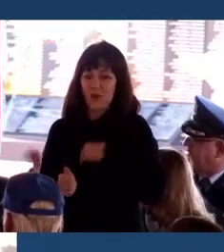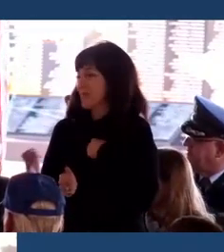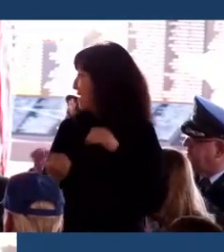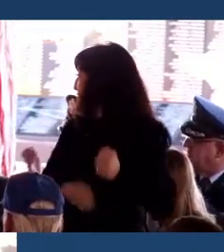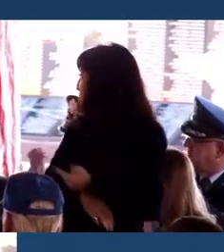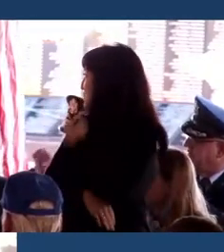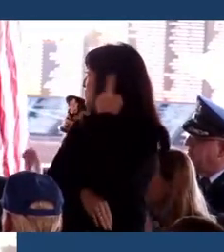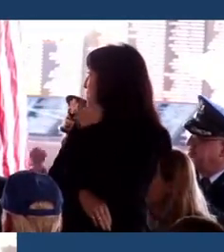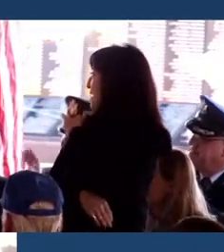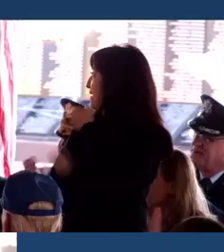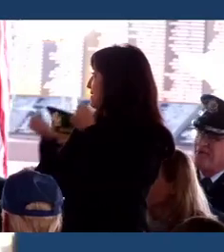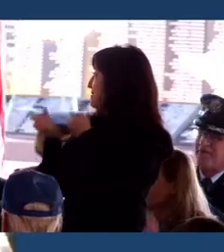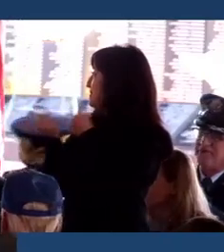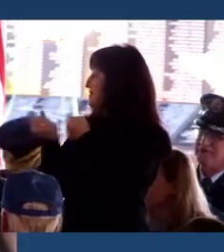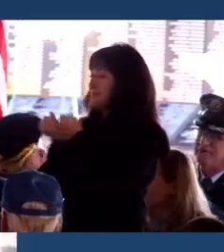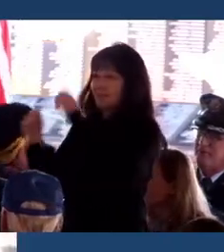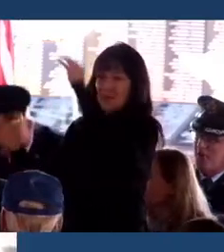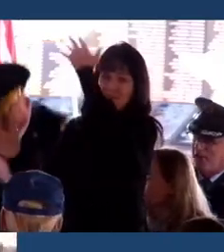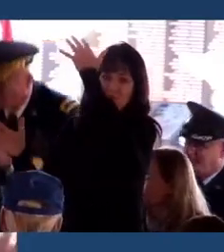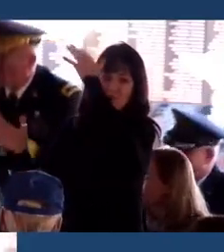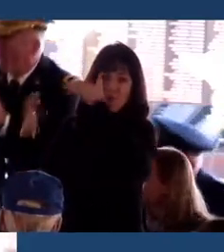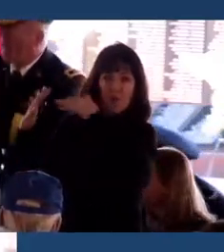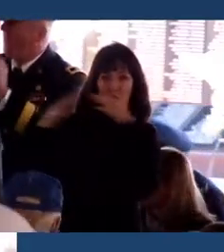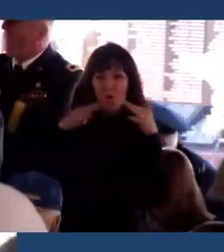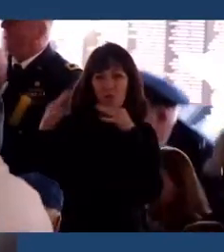today. World War II veterans.